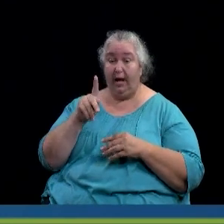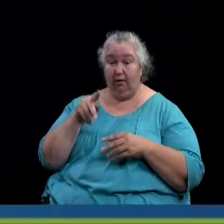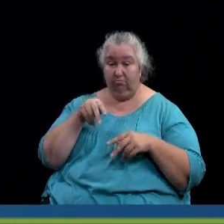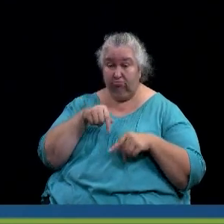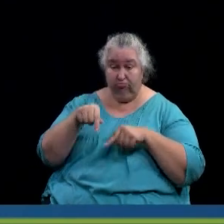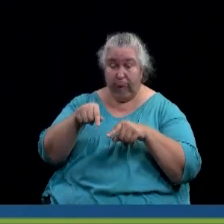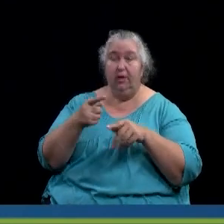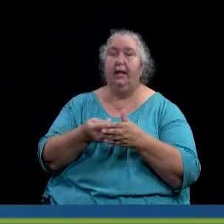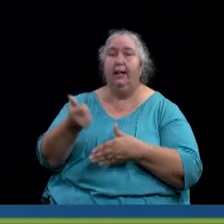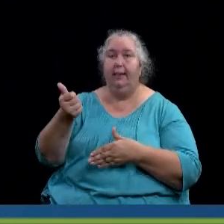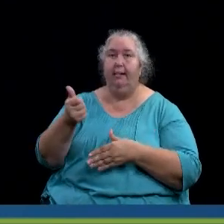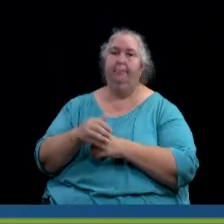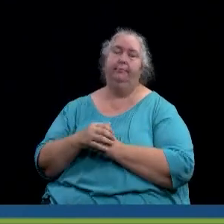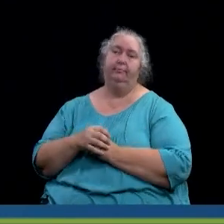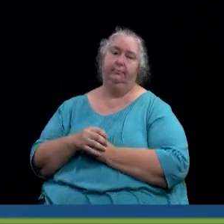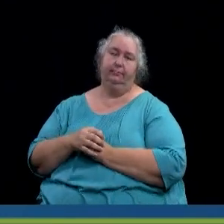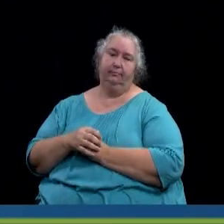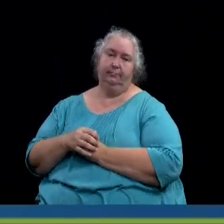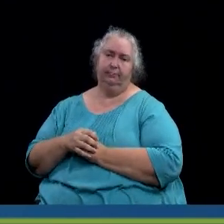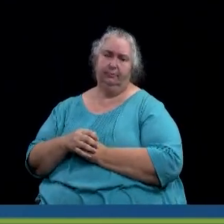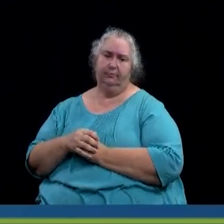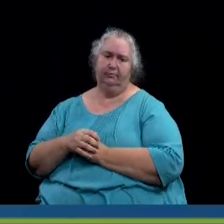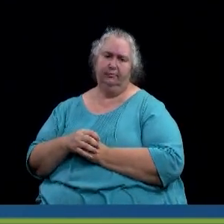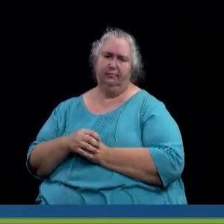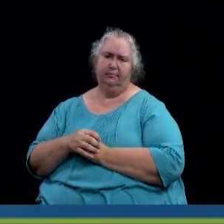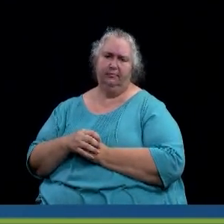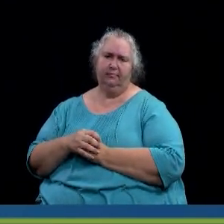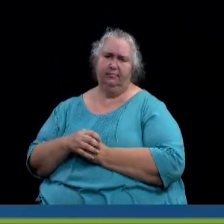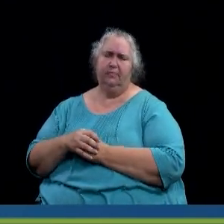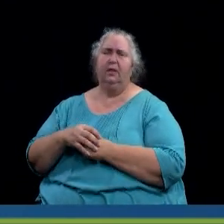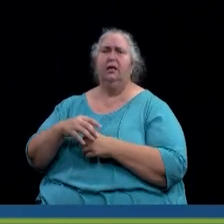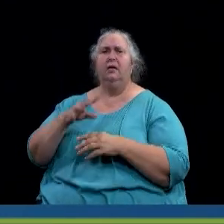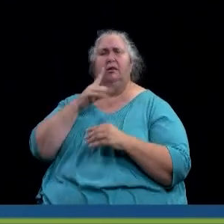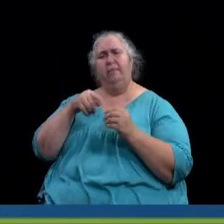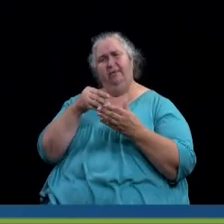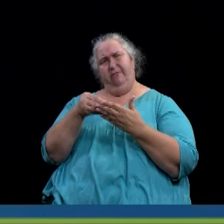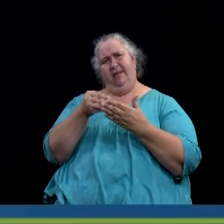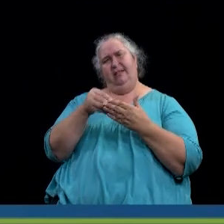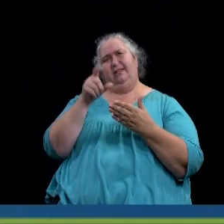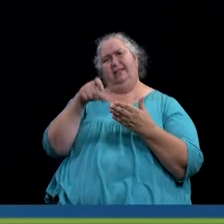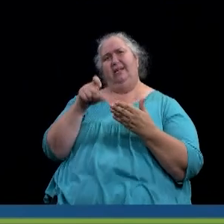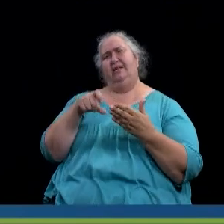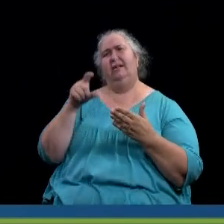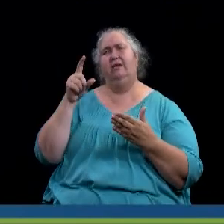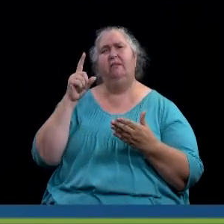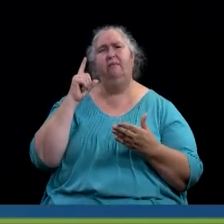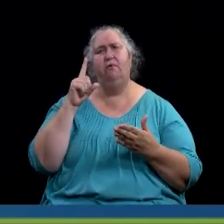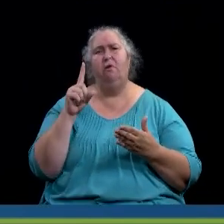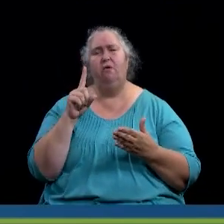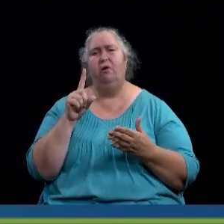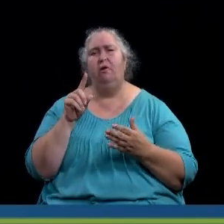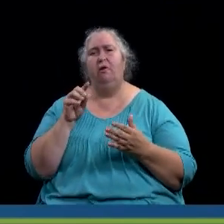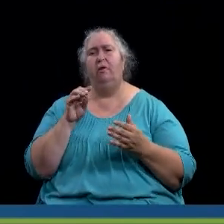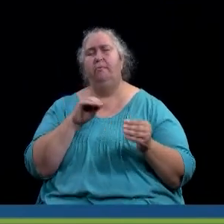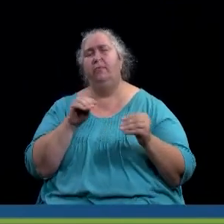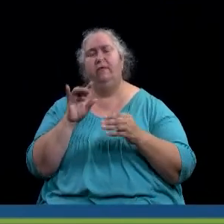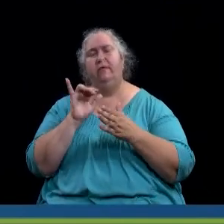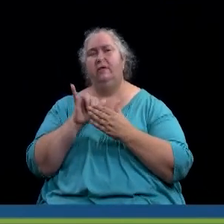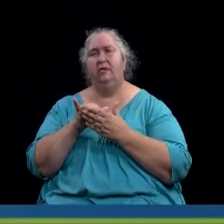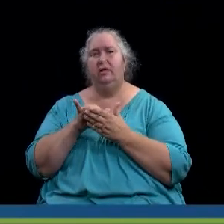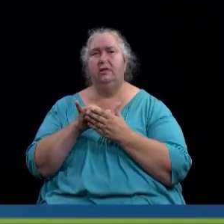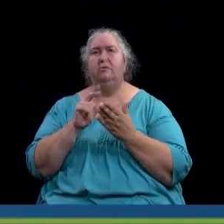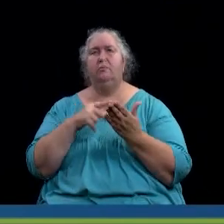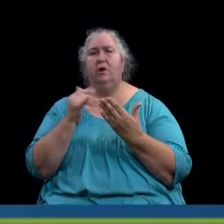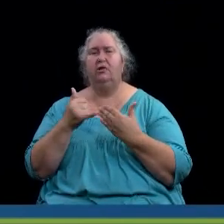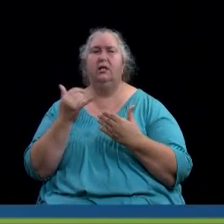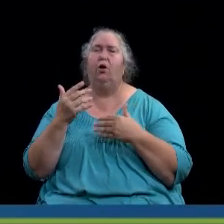When we talk about funding needed to move all of these projects forward into construction, it is important to stress the average cost per project estimates to be about $8